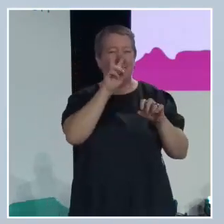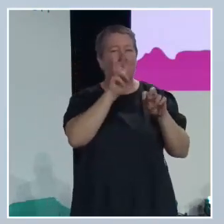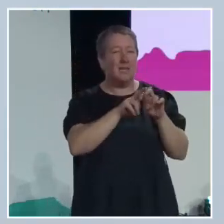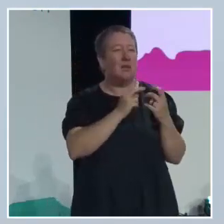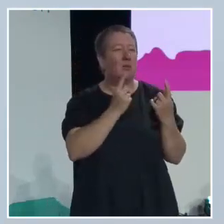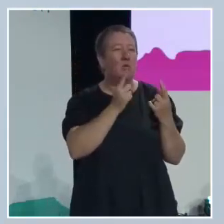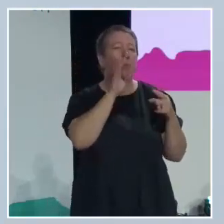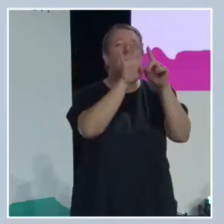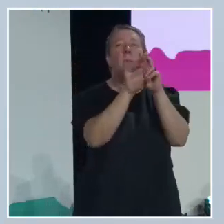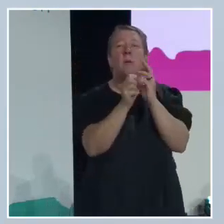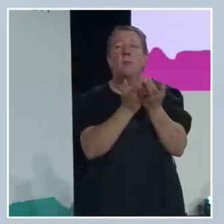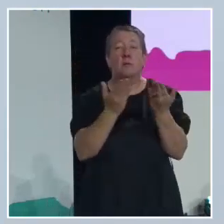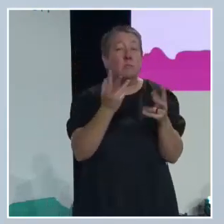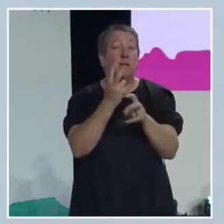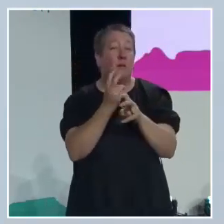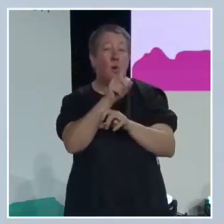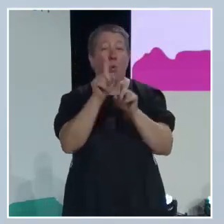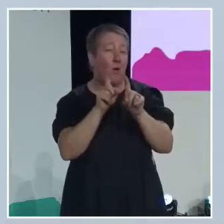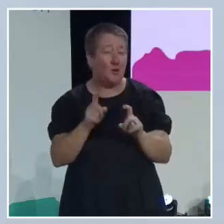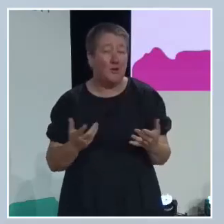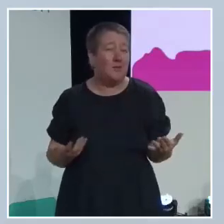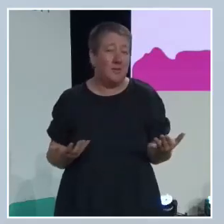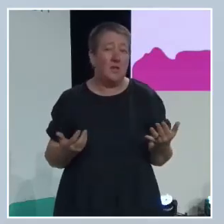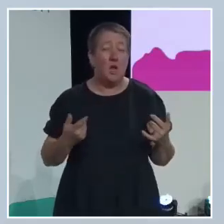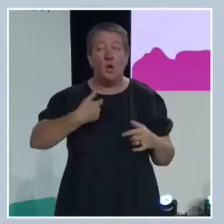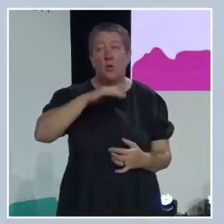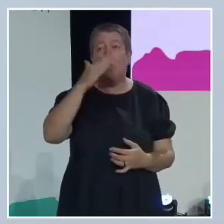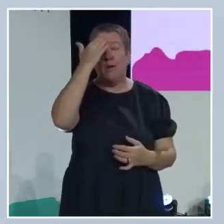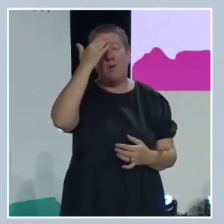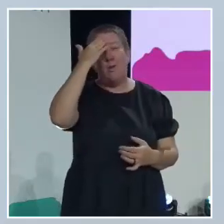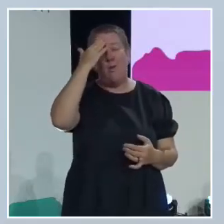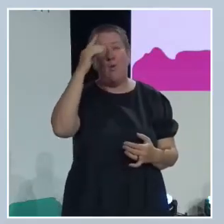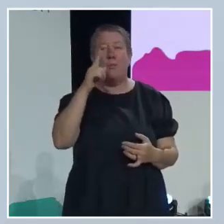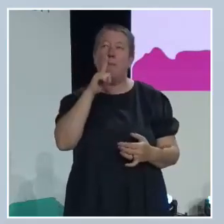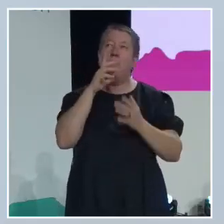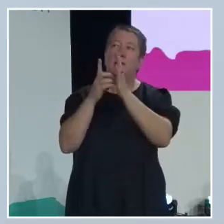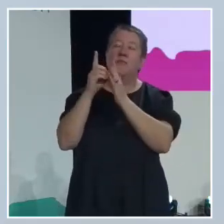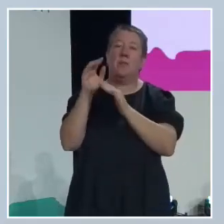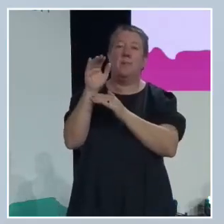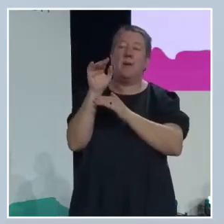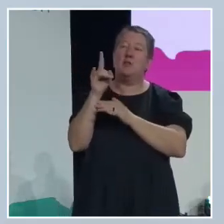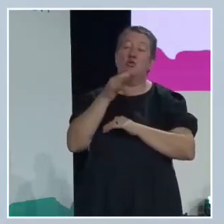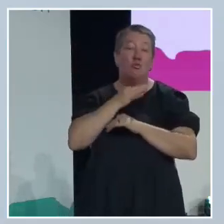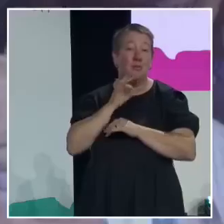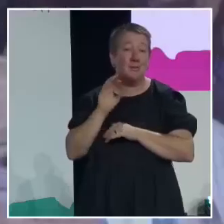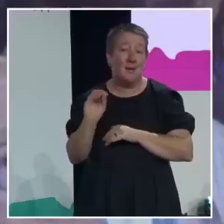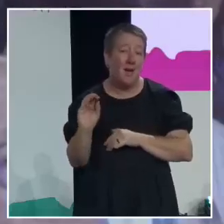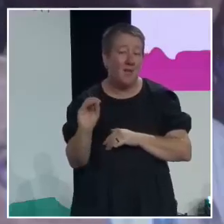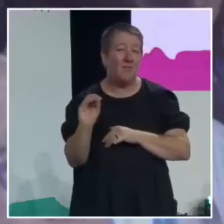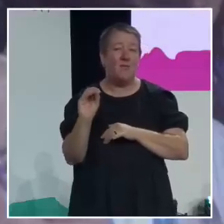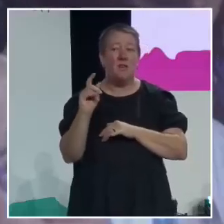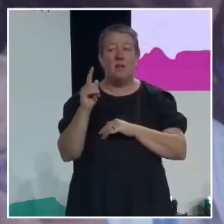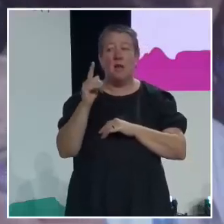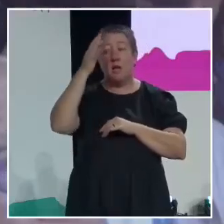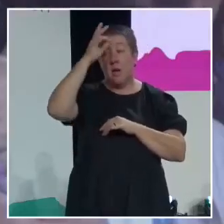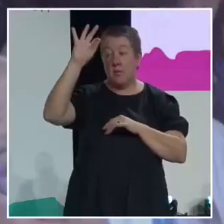discussion. Difficult questions. We know there are risks attached to public development banks. Governance and corruption is probably